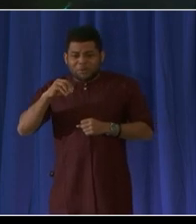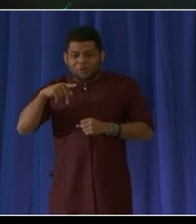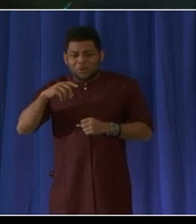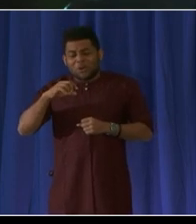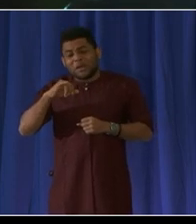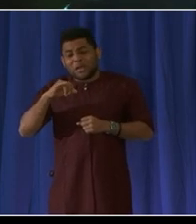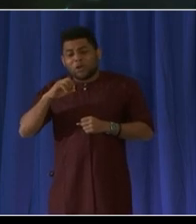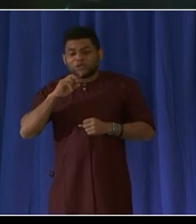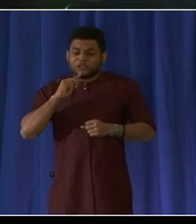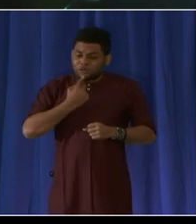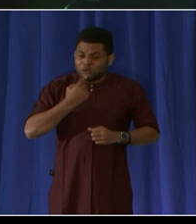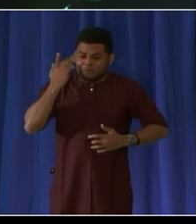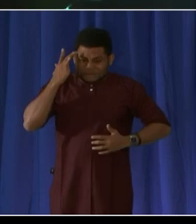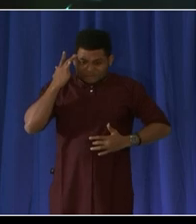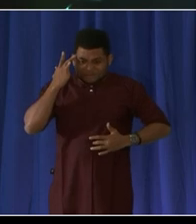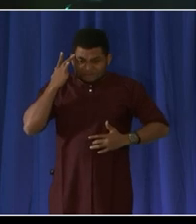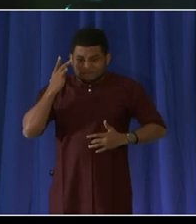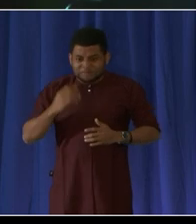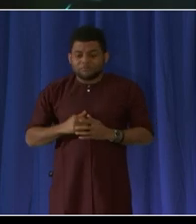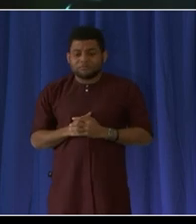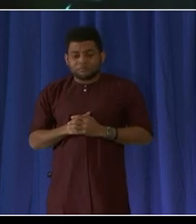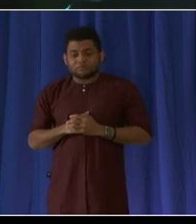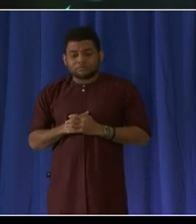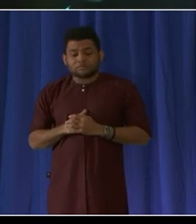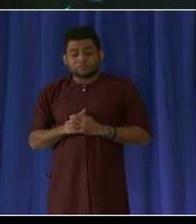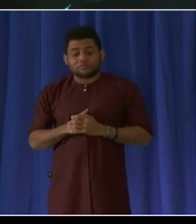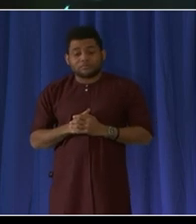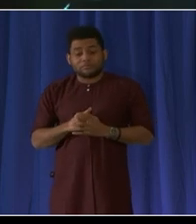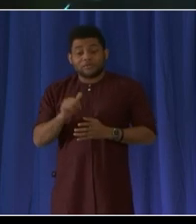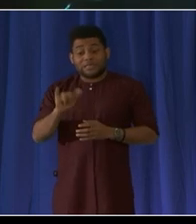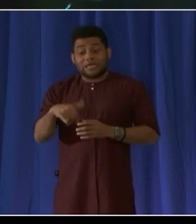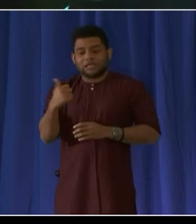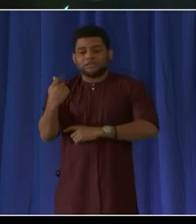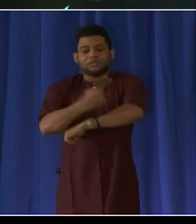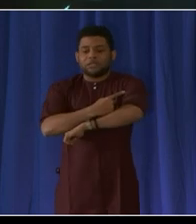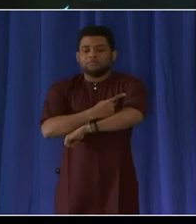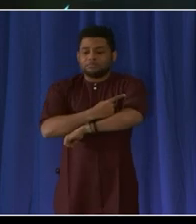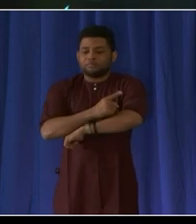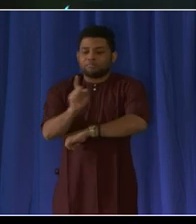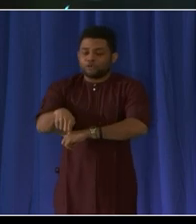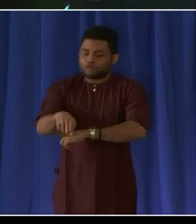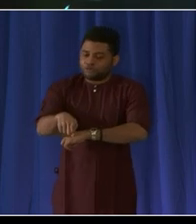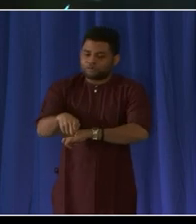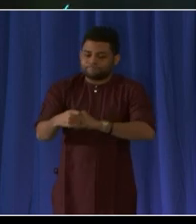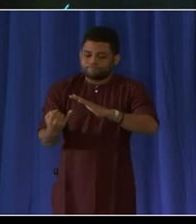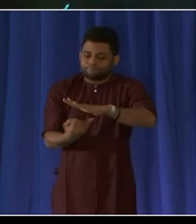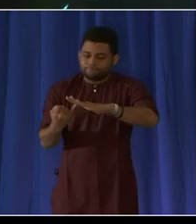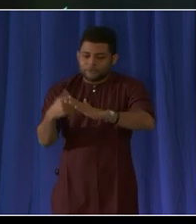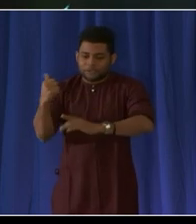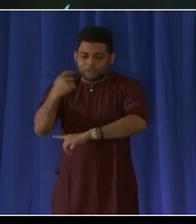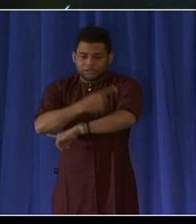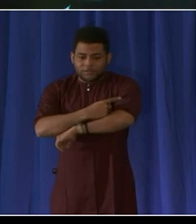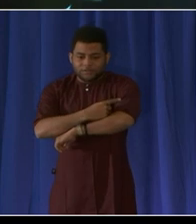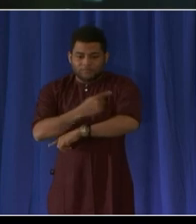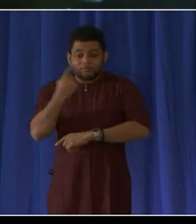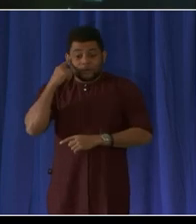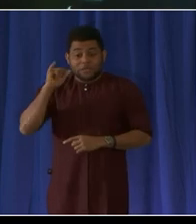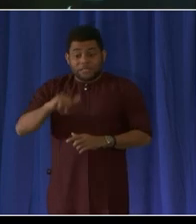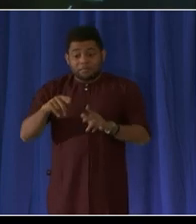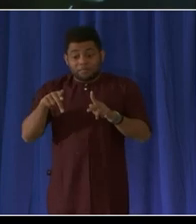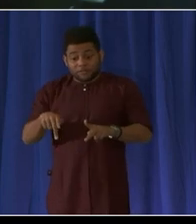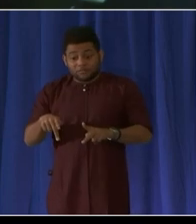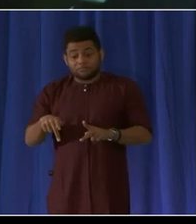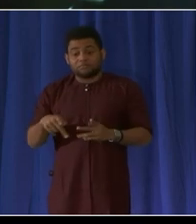compromised, you must isolate for a minimum of 10 days. So for that small group of personnel,